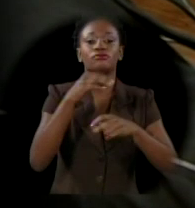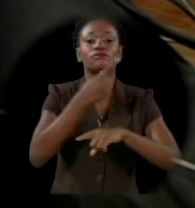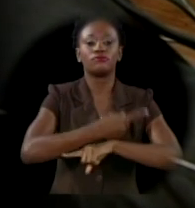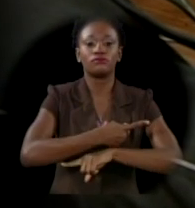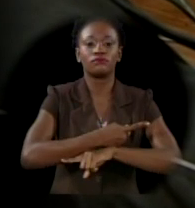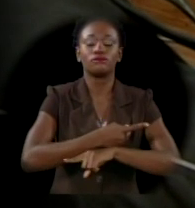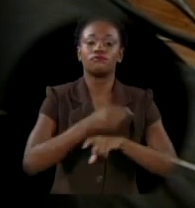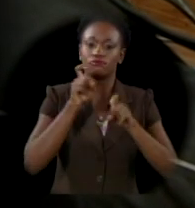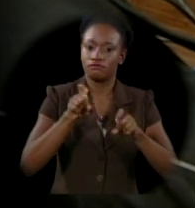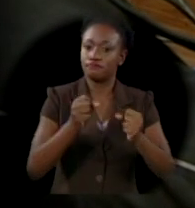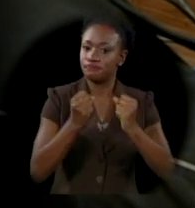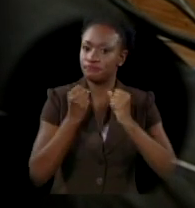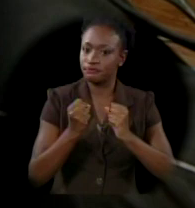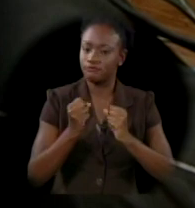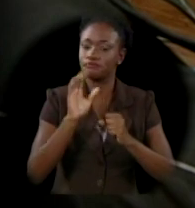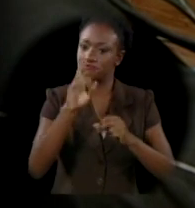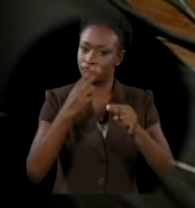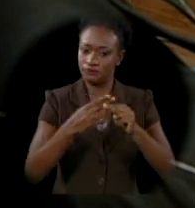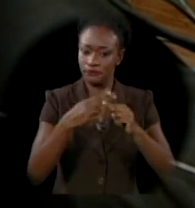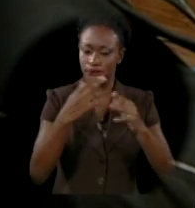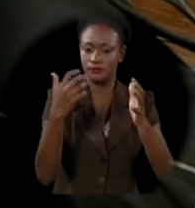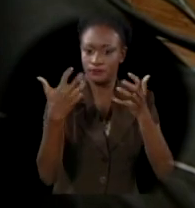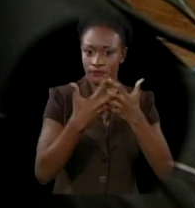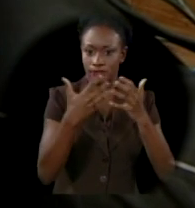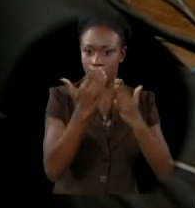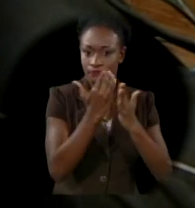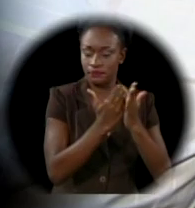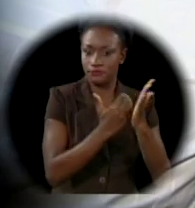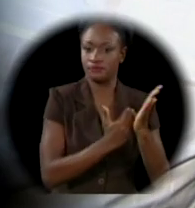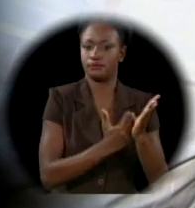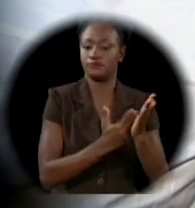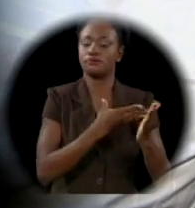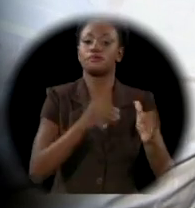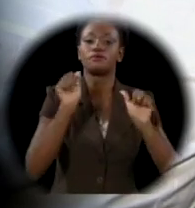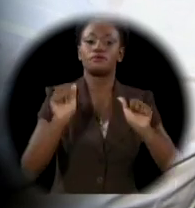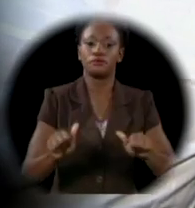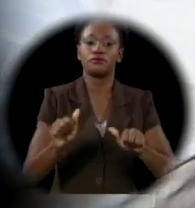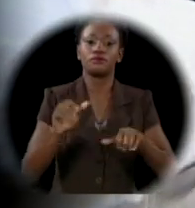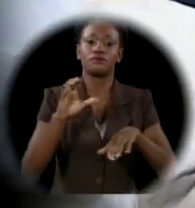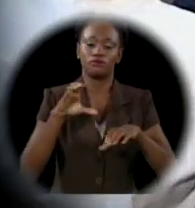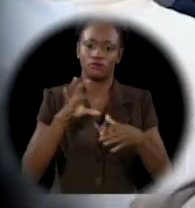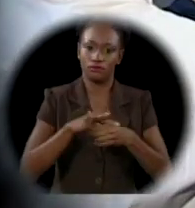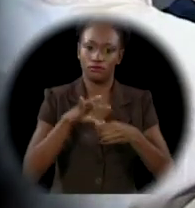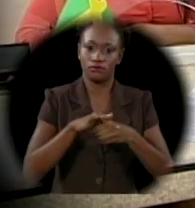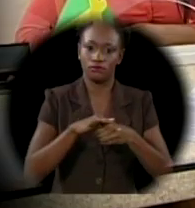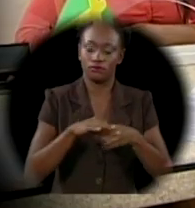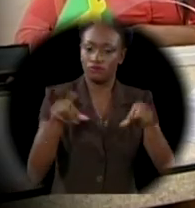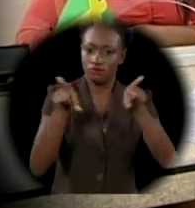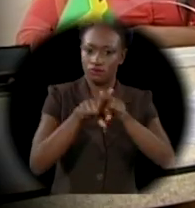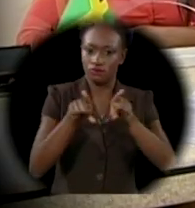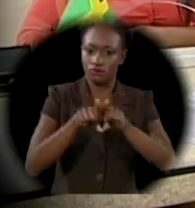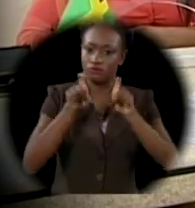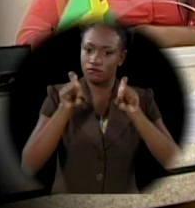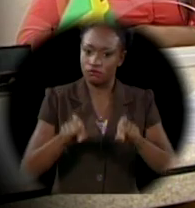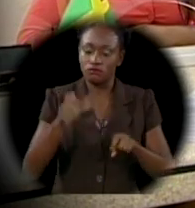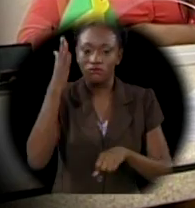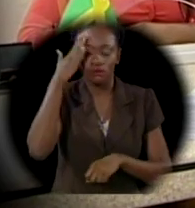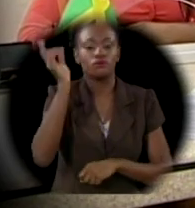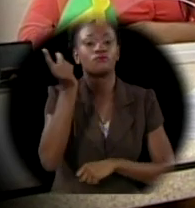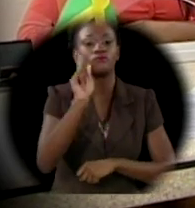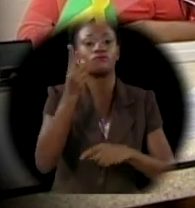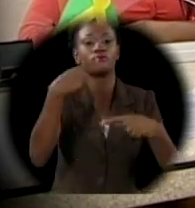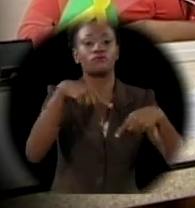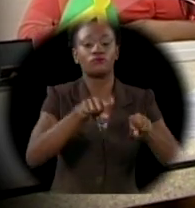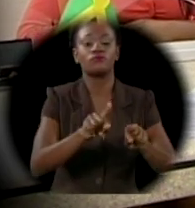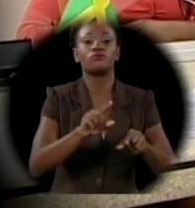Before Election Day, you will need to confirm that you are actually registered and therefore eligible to vote. You will also need to find out